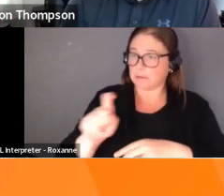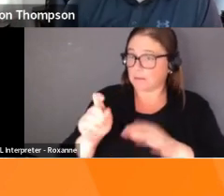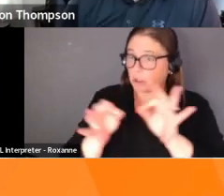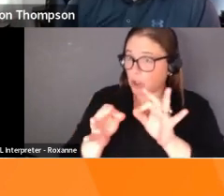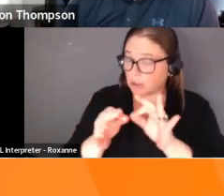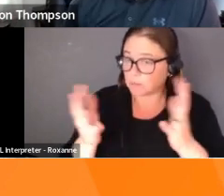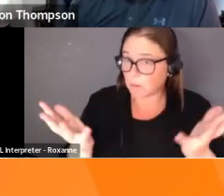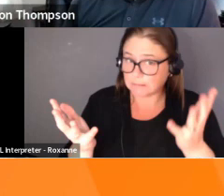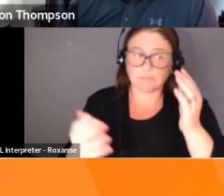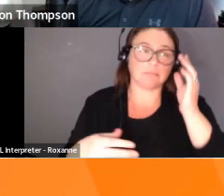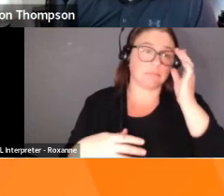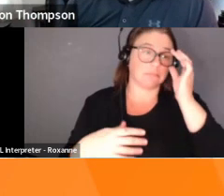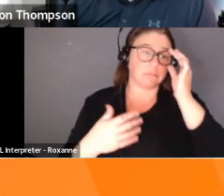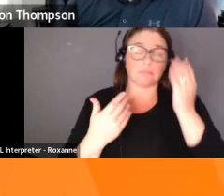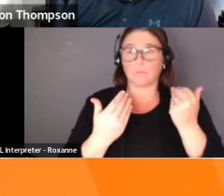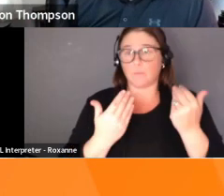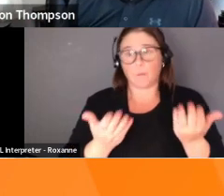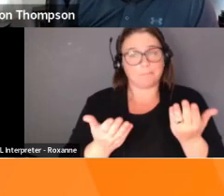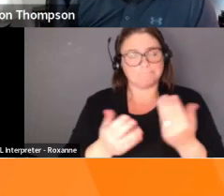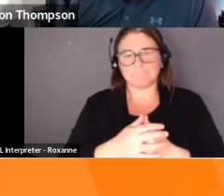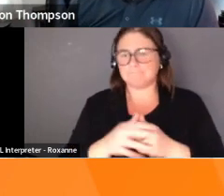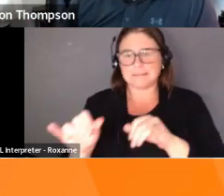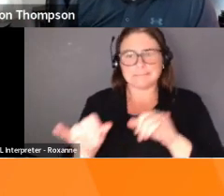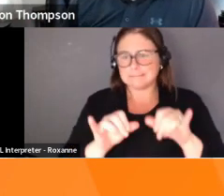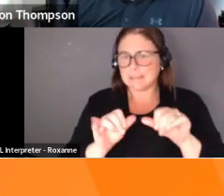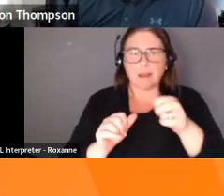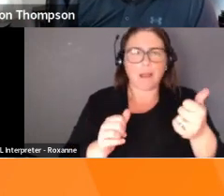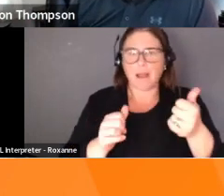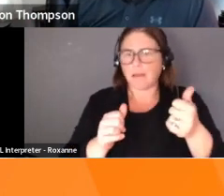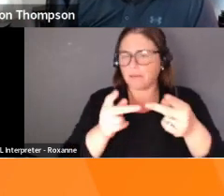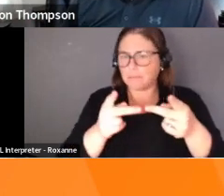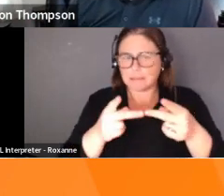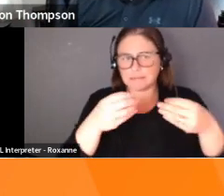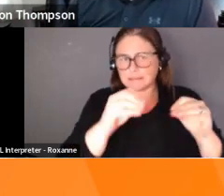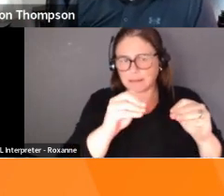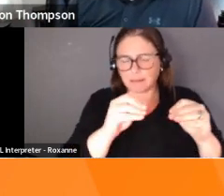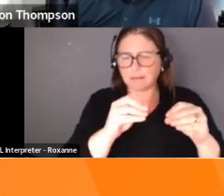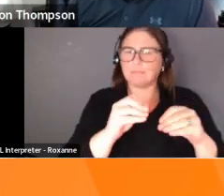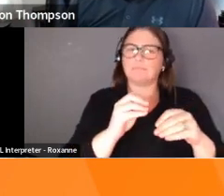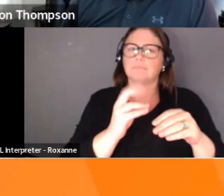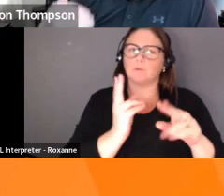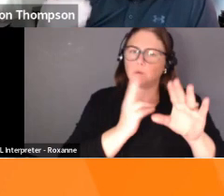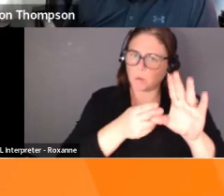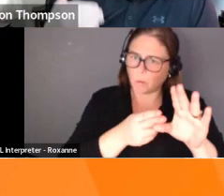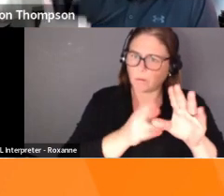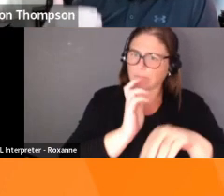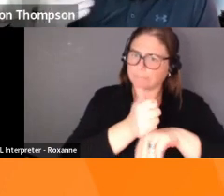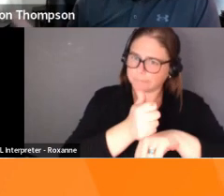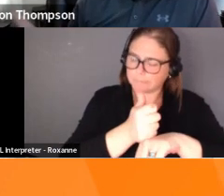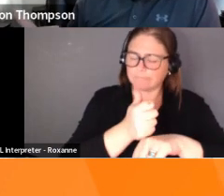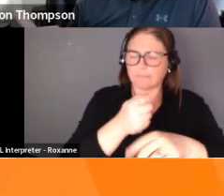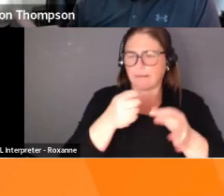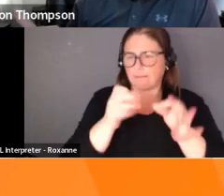depends. So Amazon is like any other sales channel. Okay, there are costs to get set up on the platform to begin the